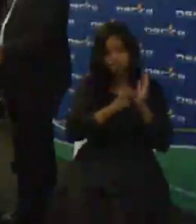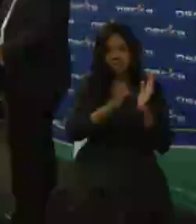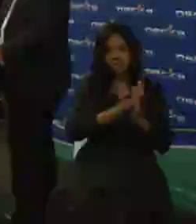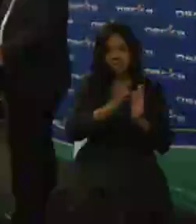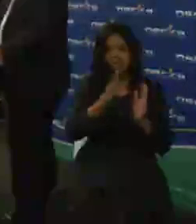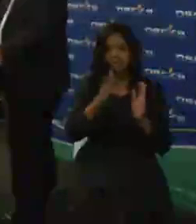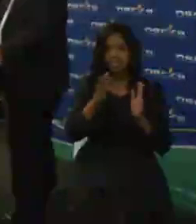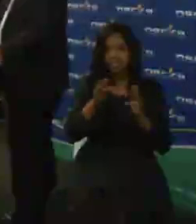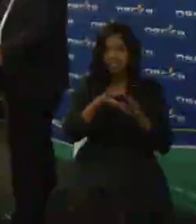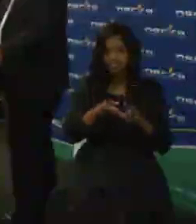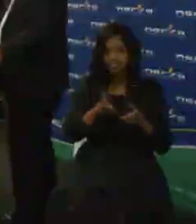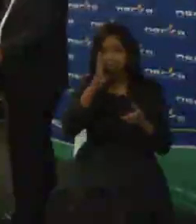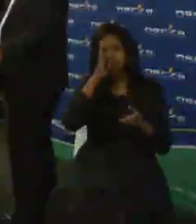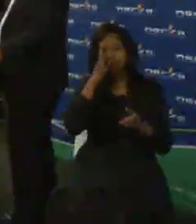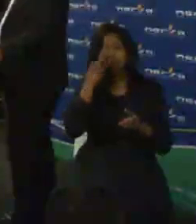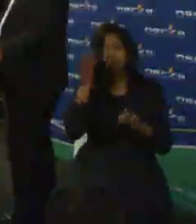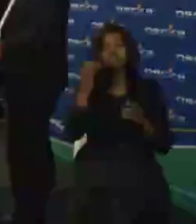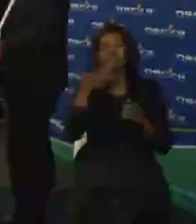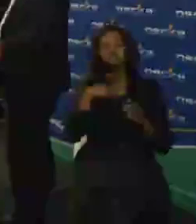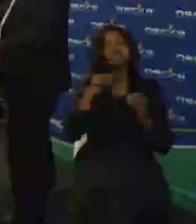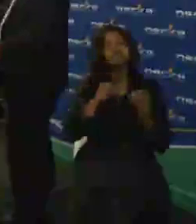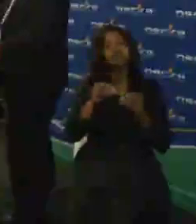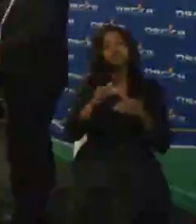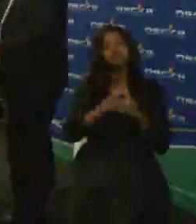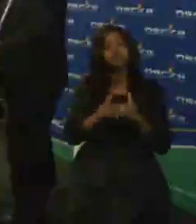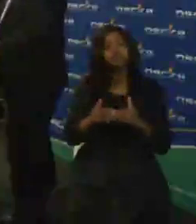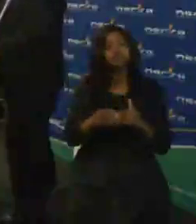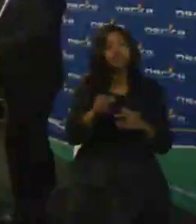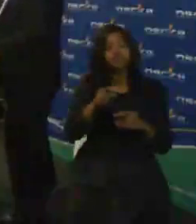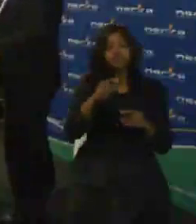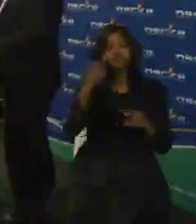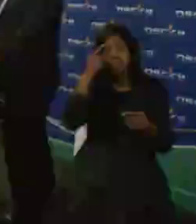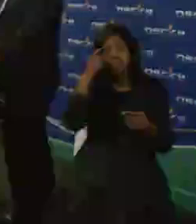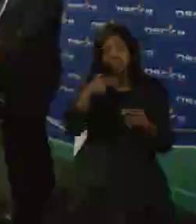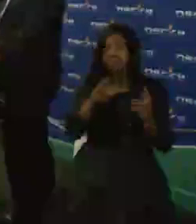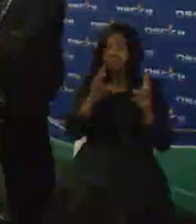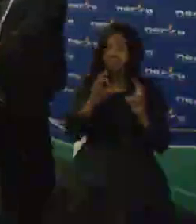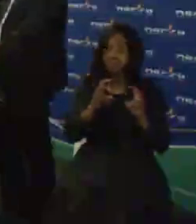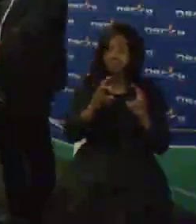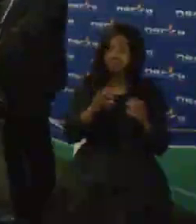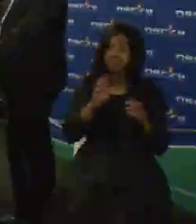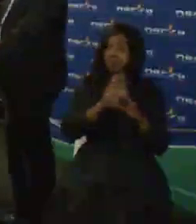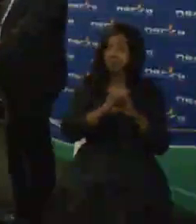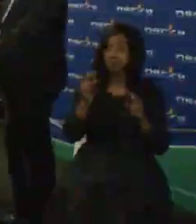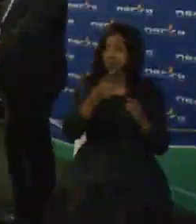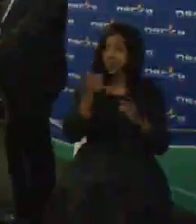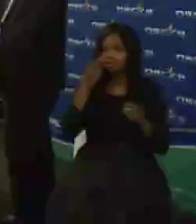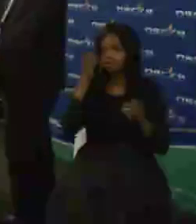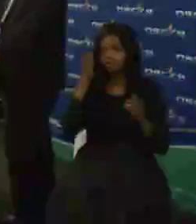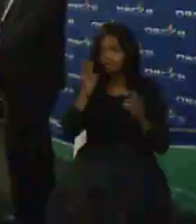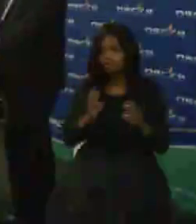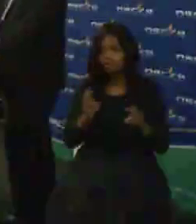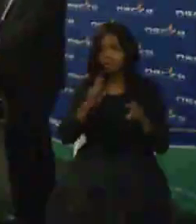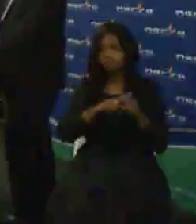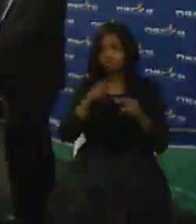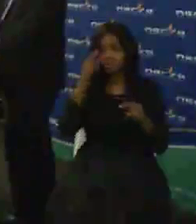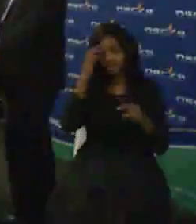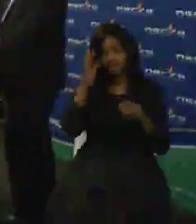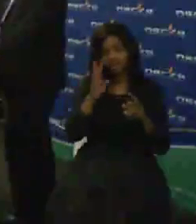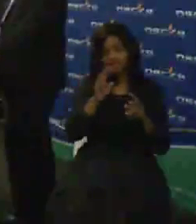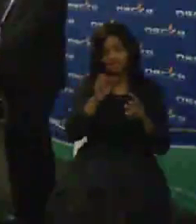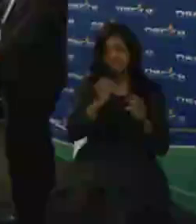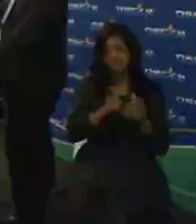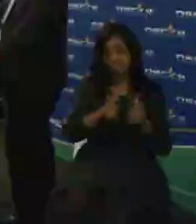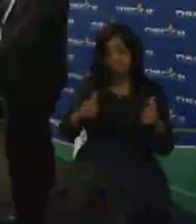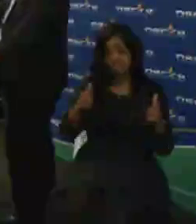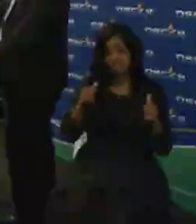If I move forward, and I think this is the issue that not only Eskom, but I think the Nersa panel has